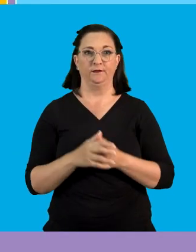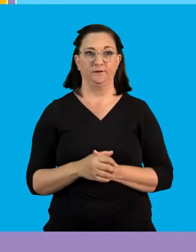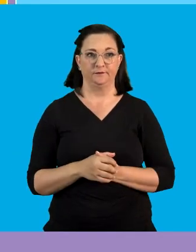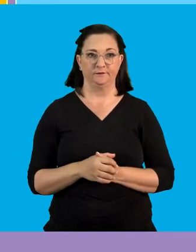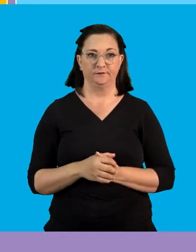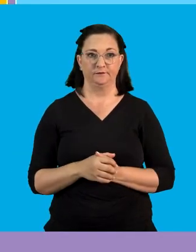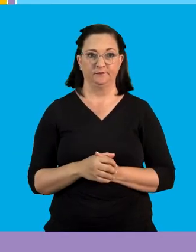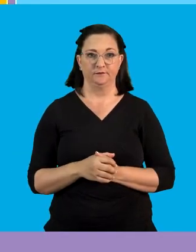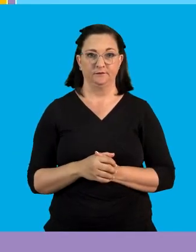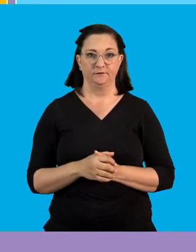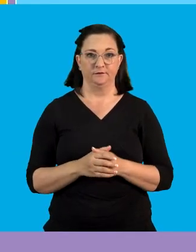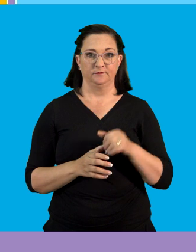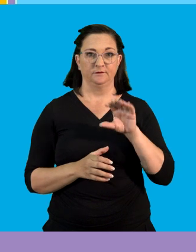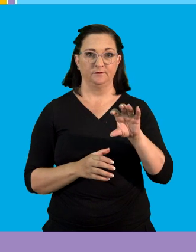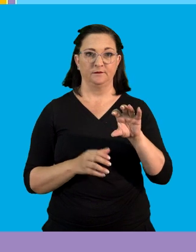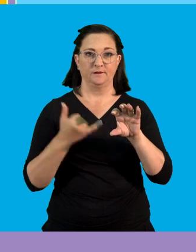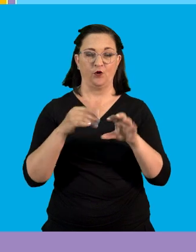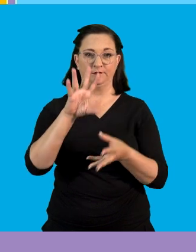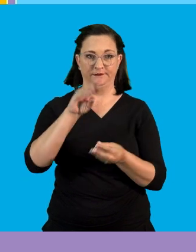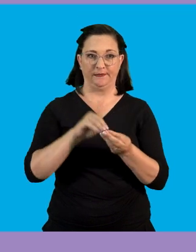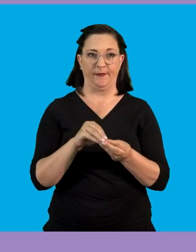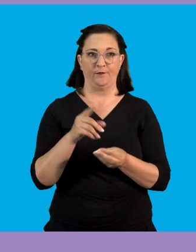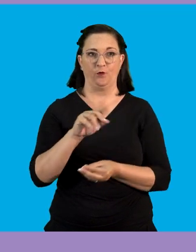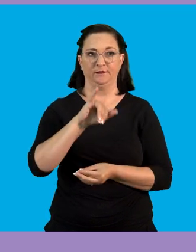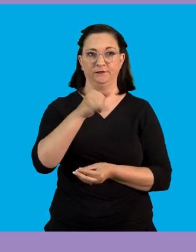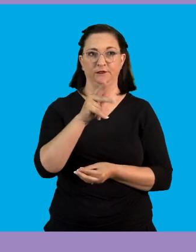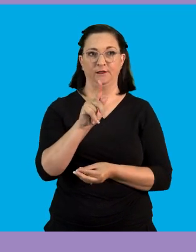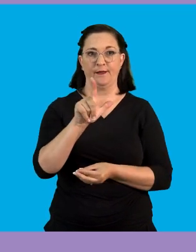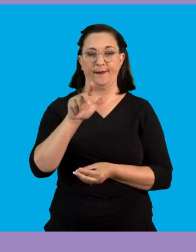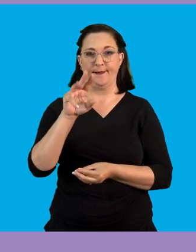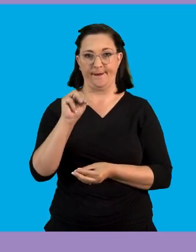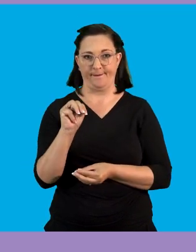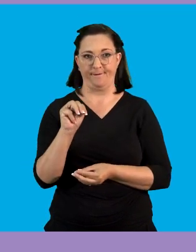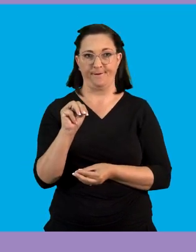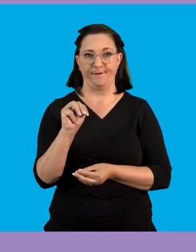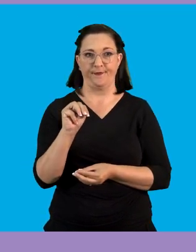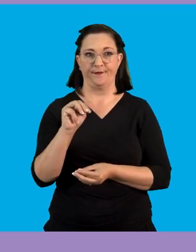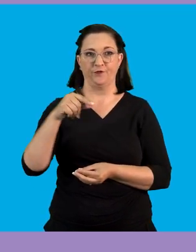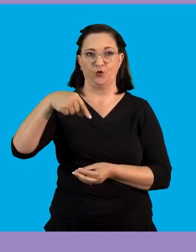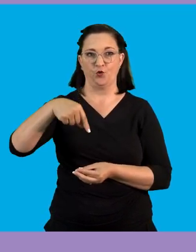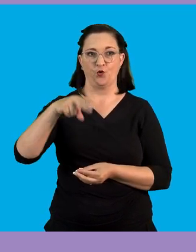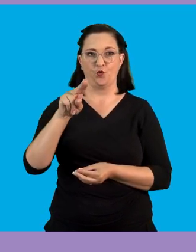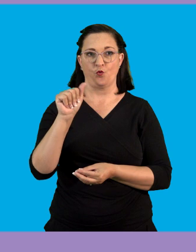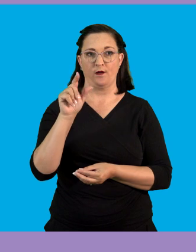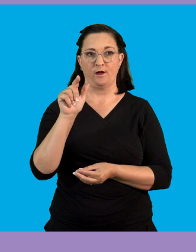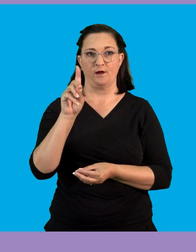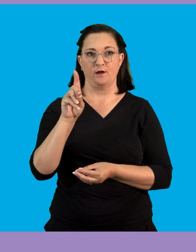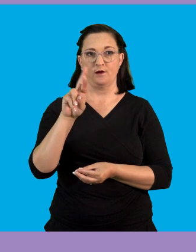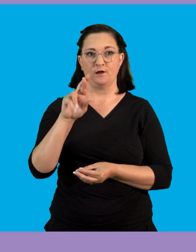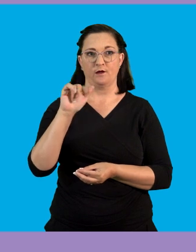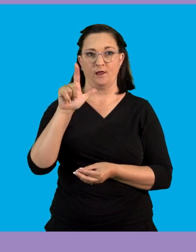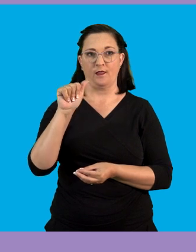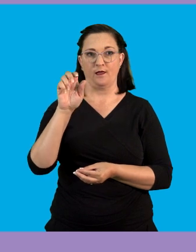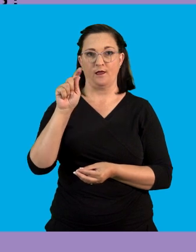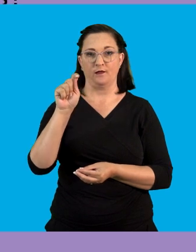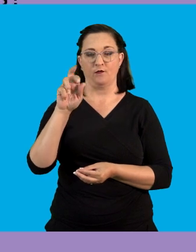the sum of interior angles of a quadrilateral. JKLM is a quadrilateral, and there we